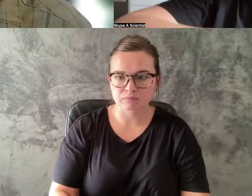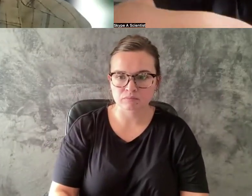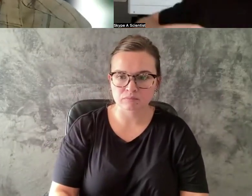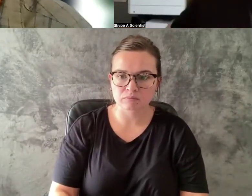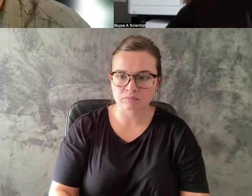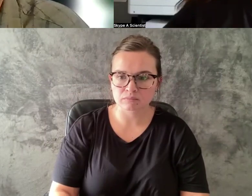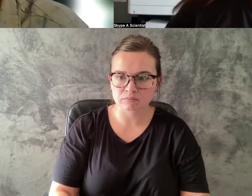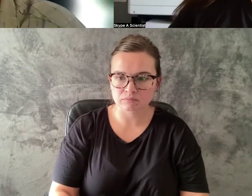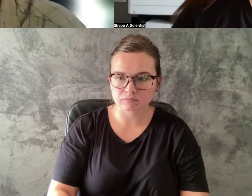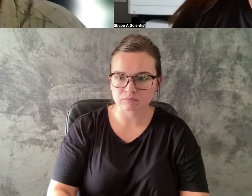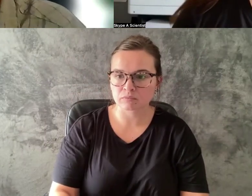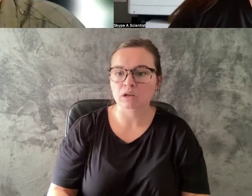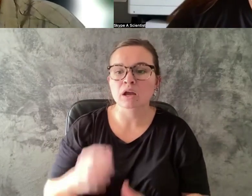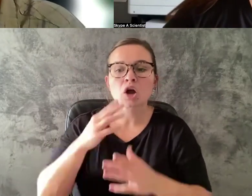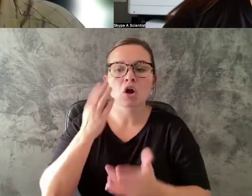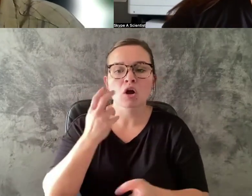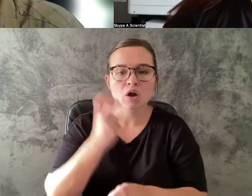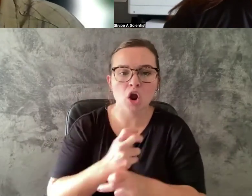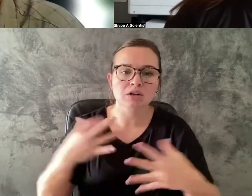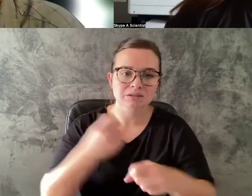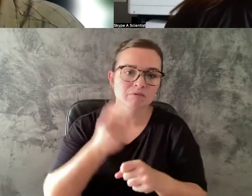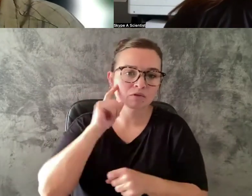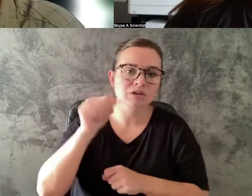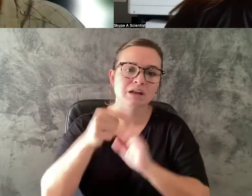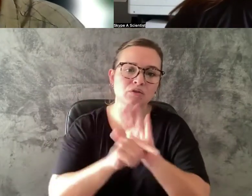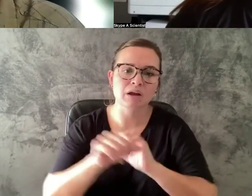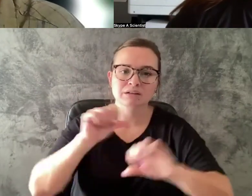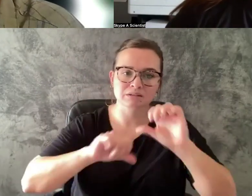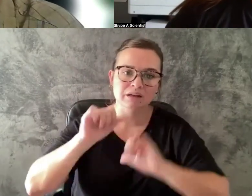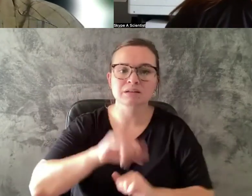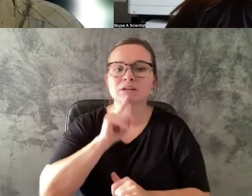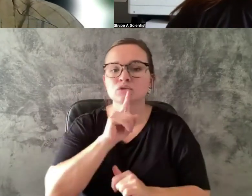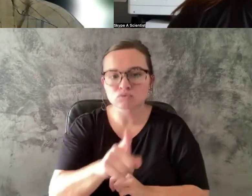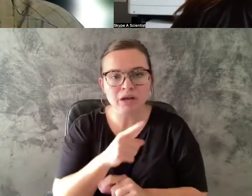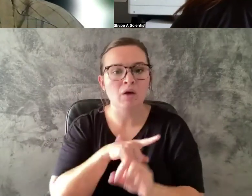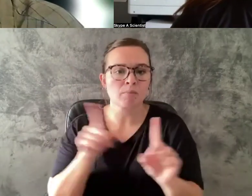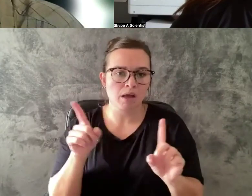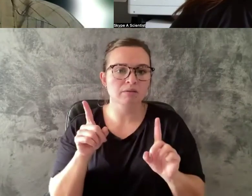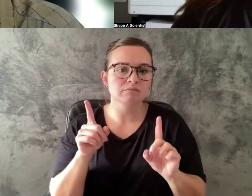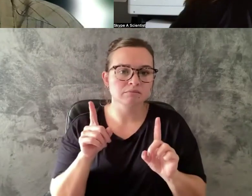hard to summarize for 10th grade science in a way that is